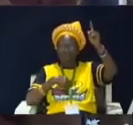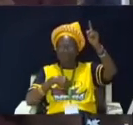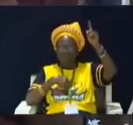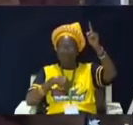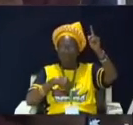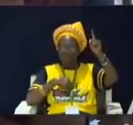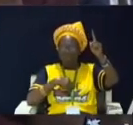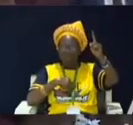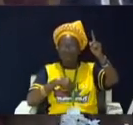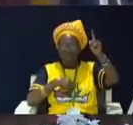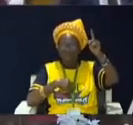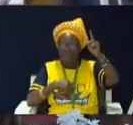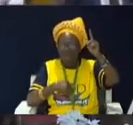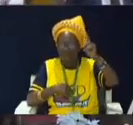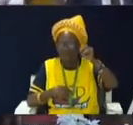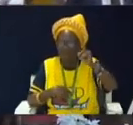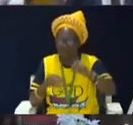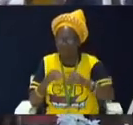In the name of the Father.